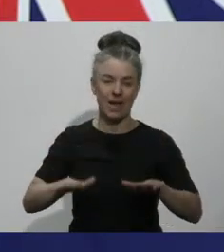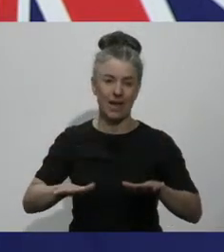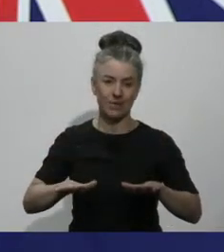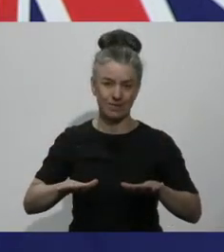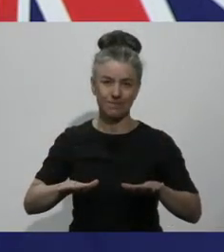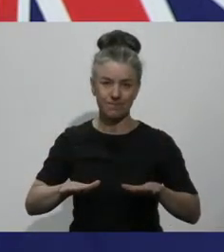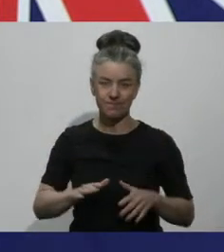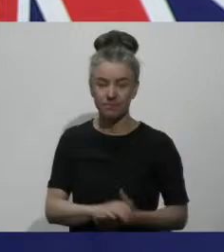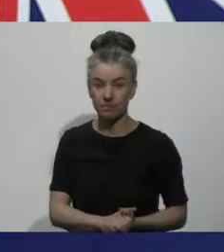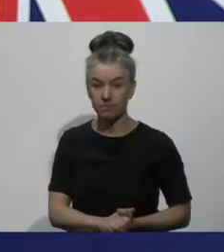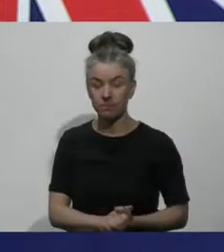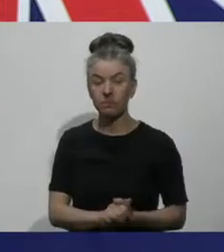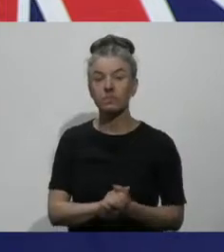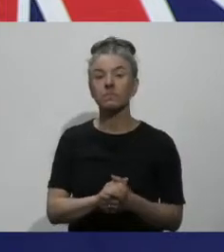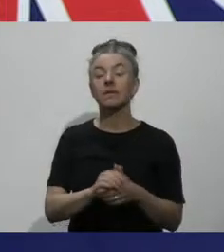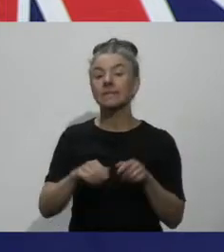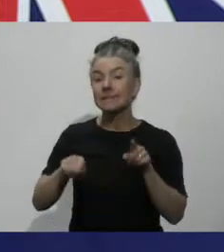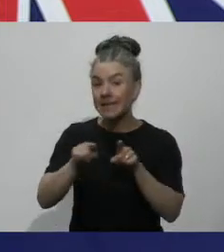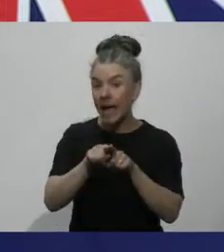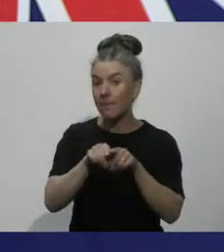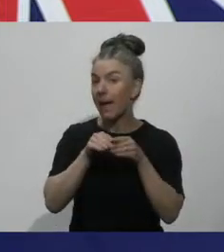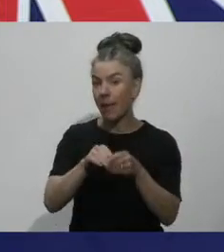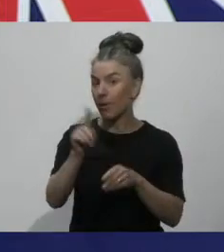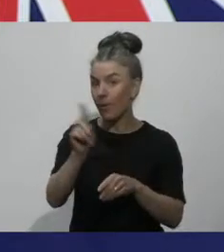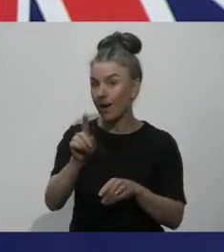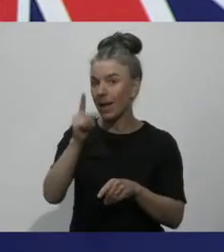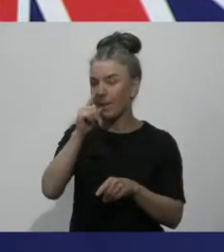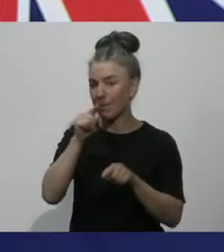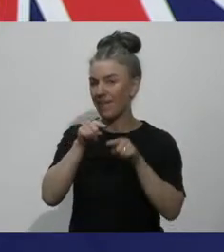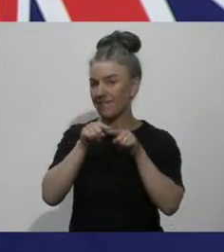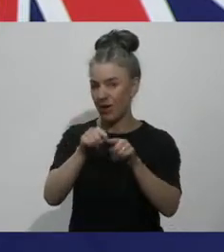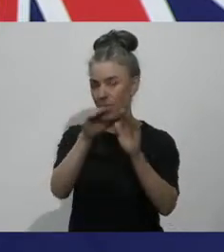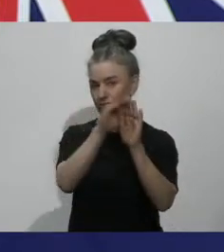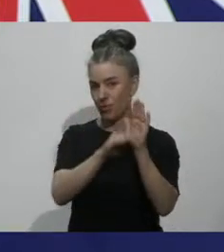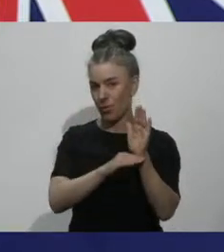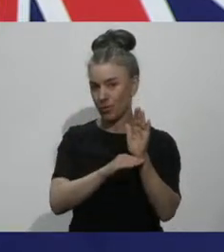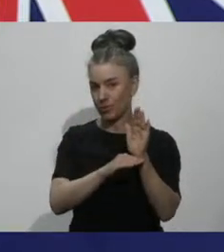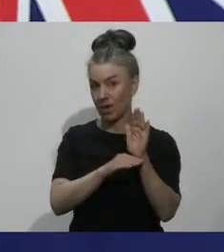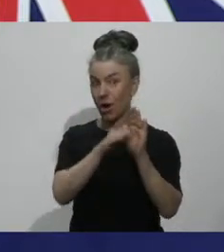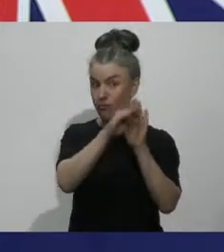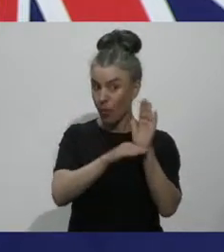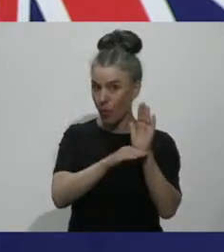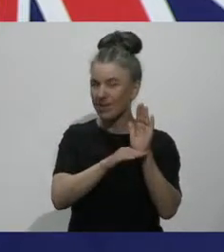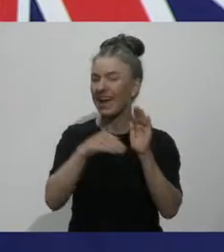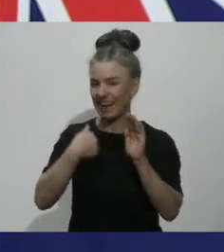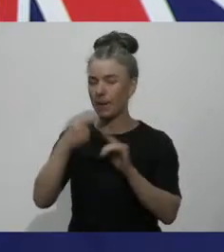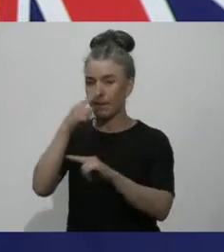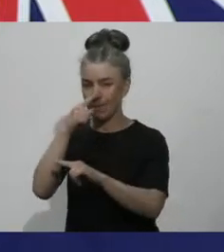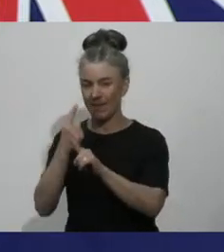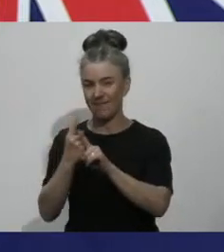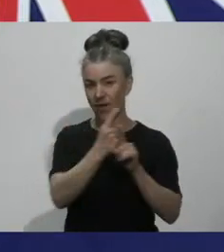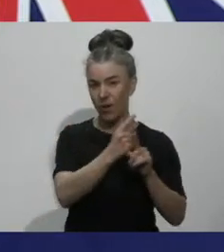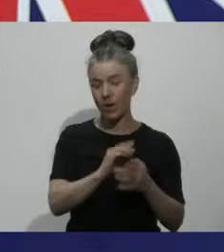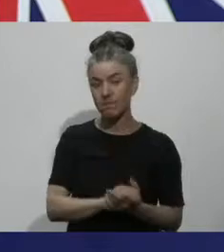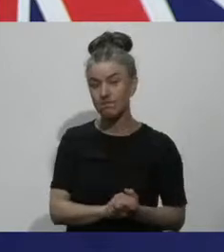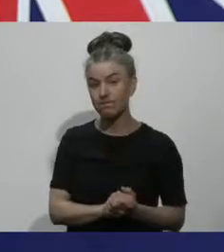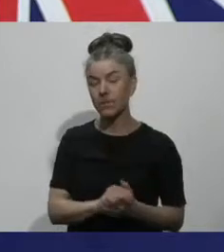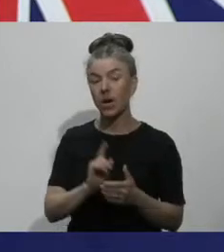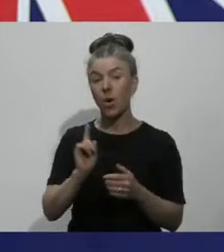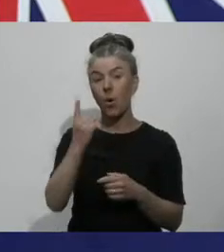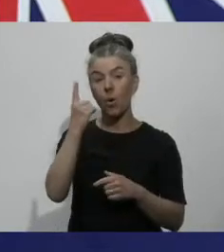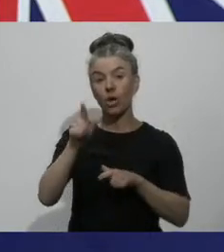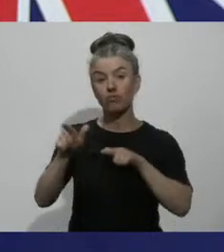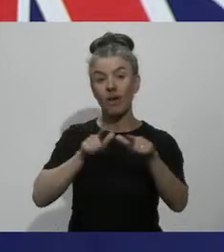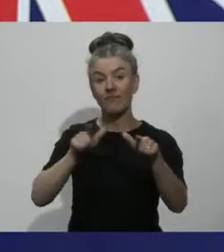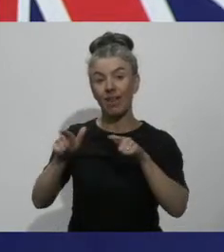outbreak. So will everyone's compliance with those restrictions. Auckland travel data yesterday, the first full